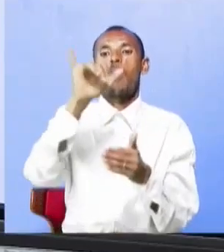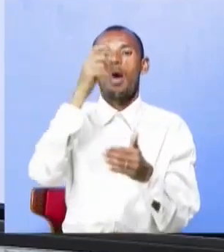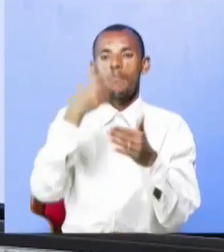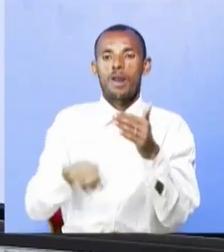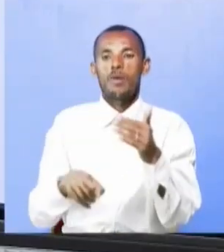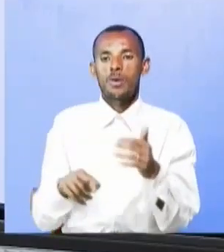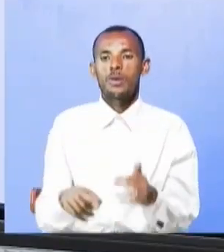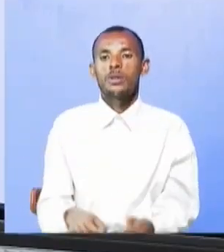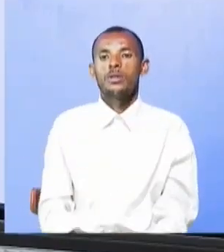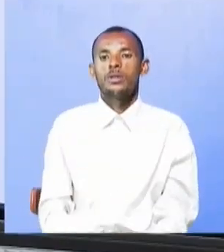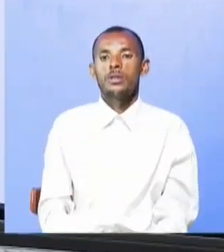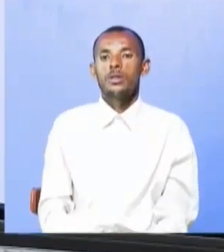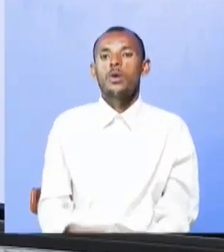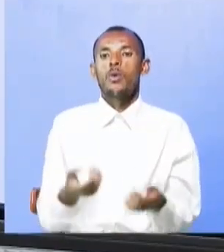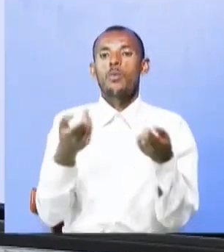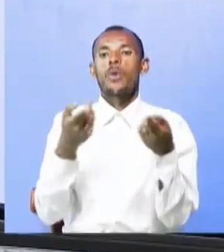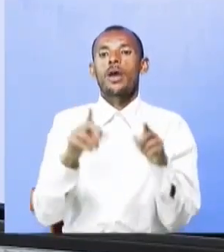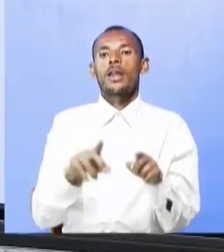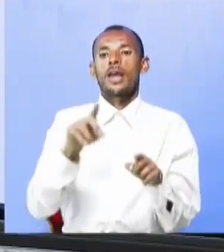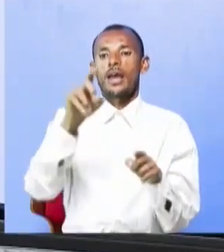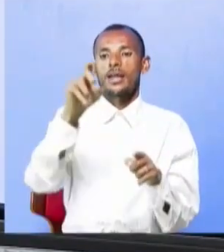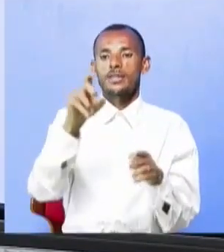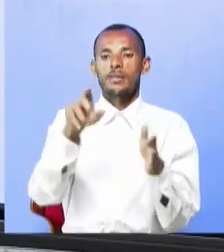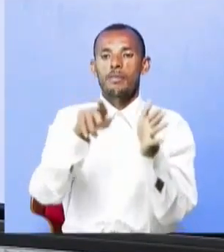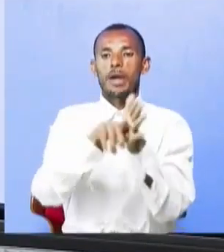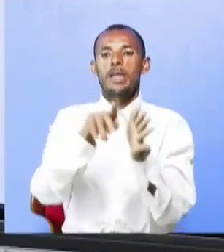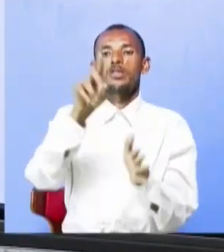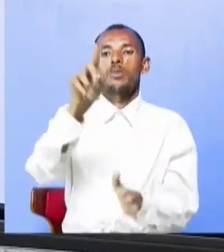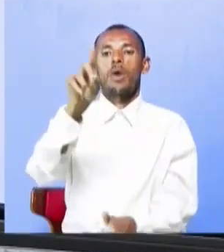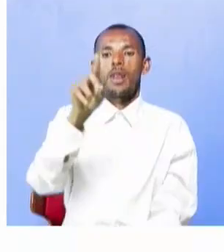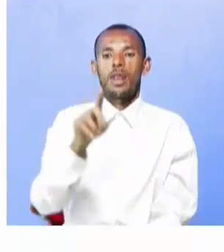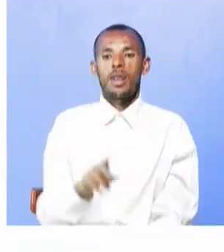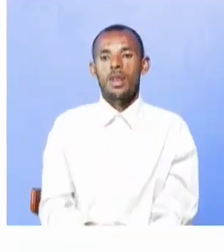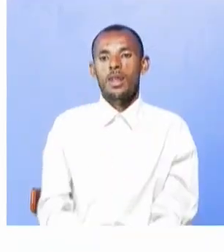values. Okay, whenever x is minus 1,